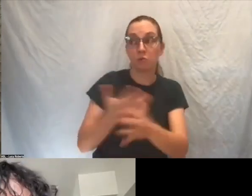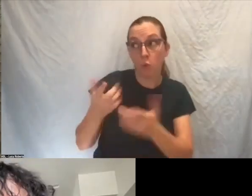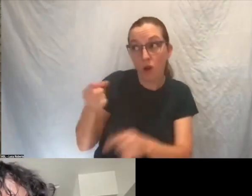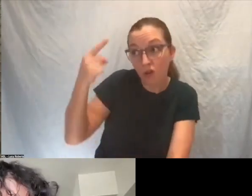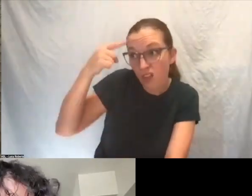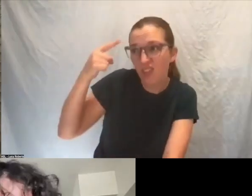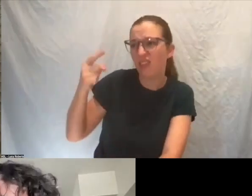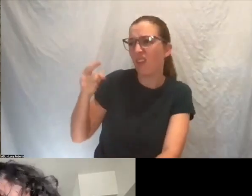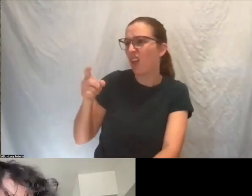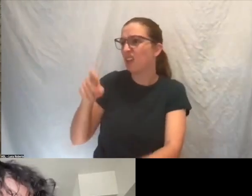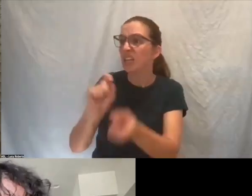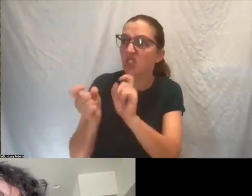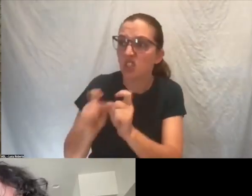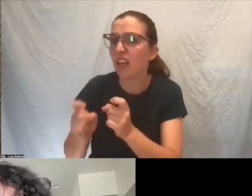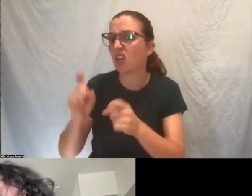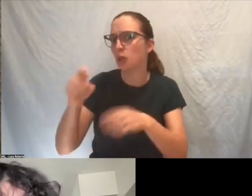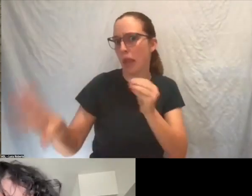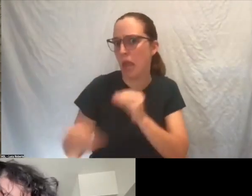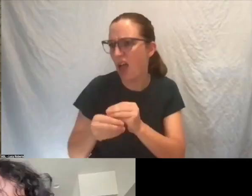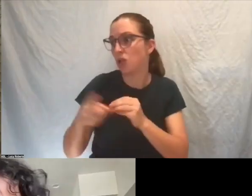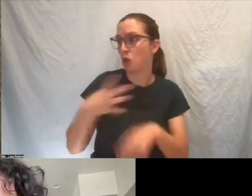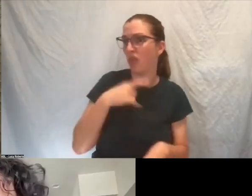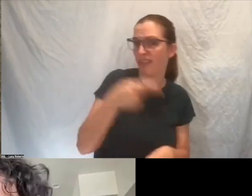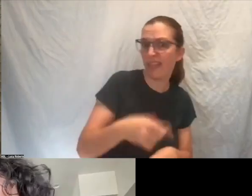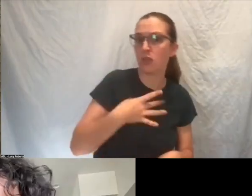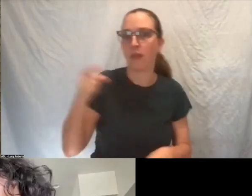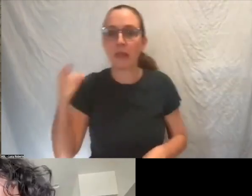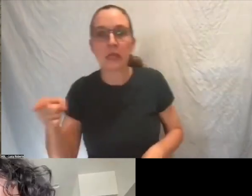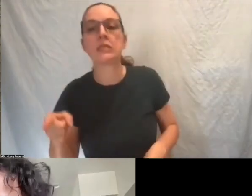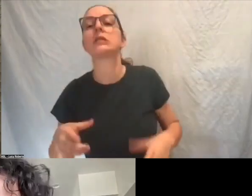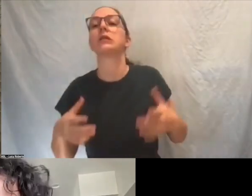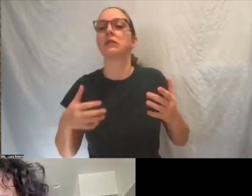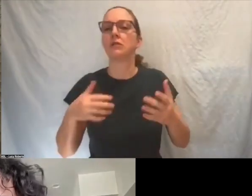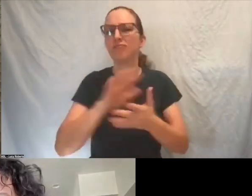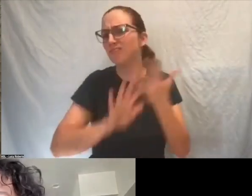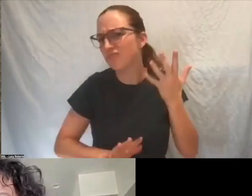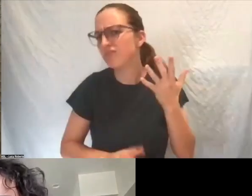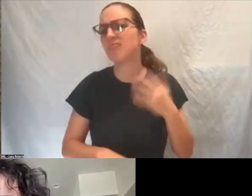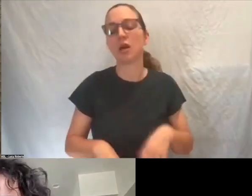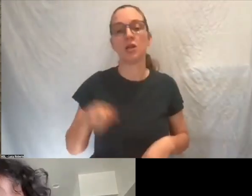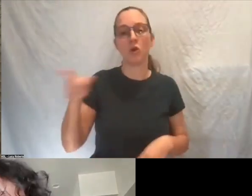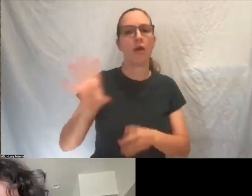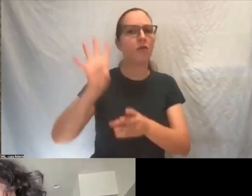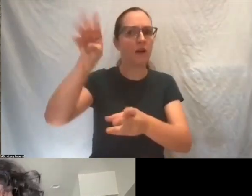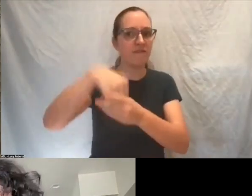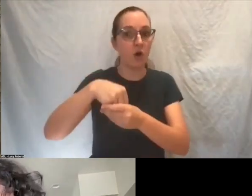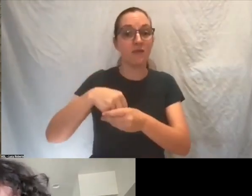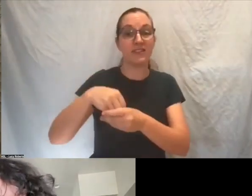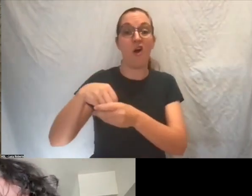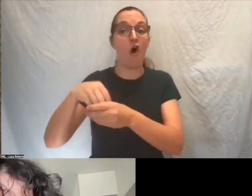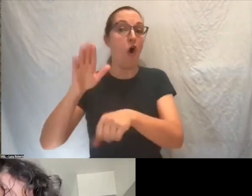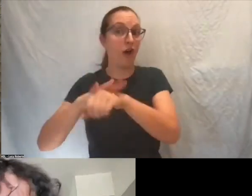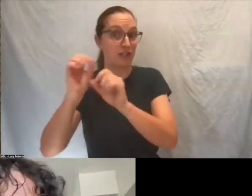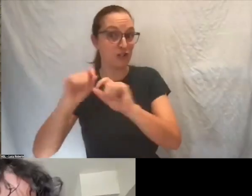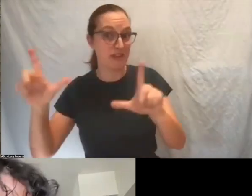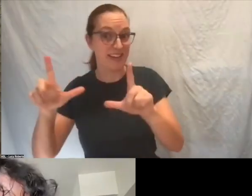should be tweaked? What should be added? Do you like this? Do you like that? So they've participated both on and off screen for the things